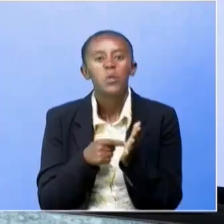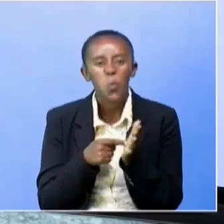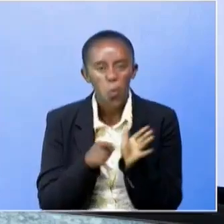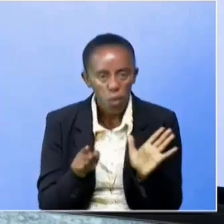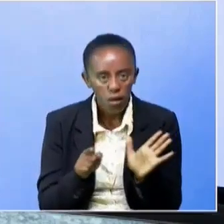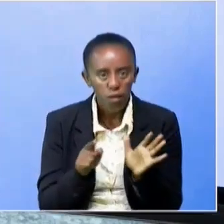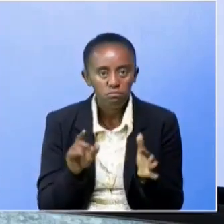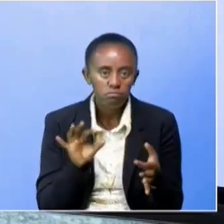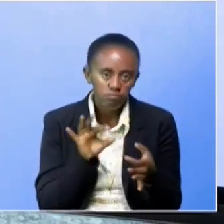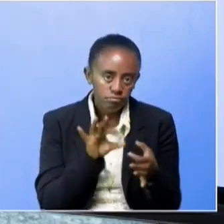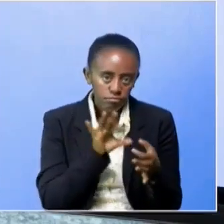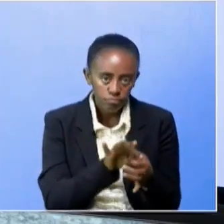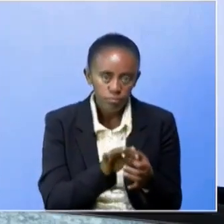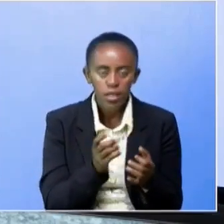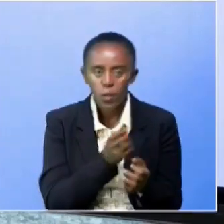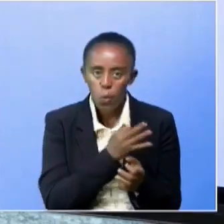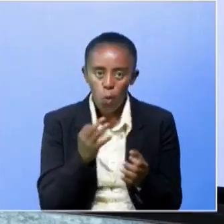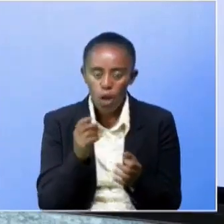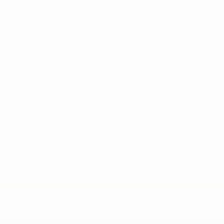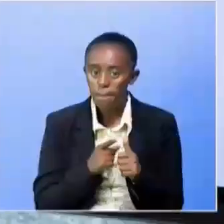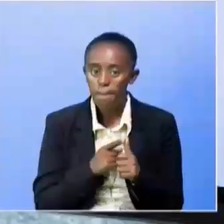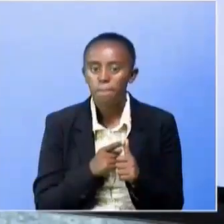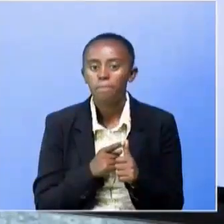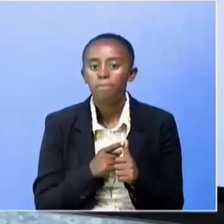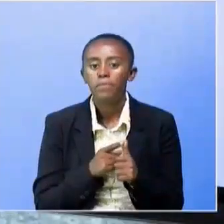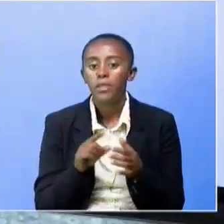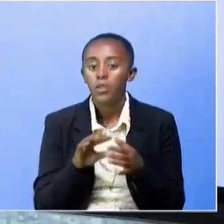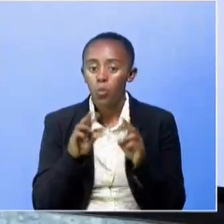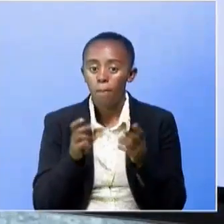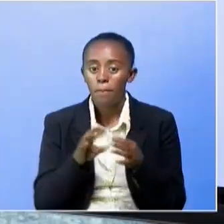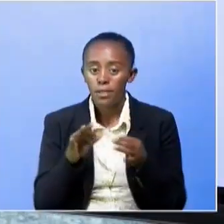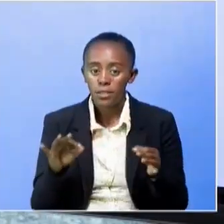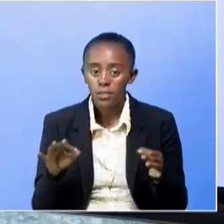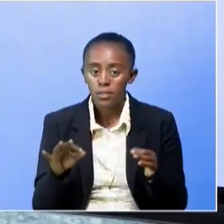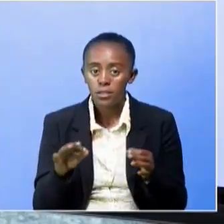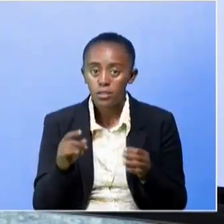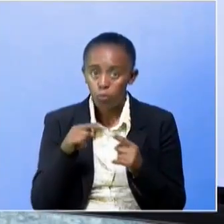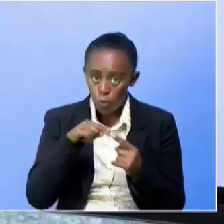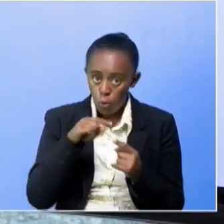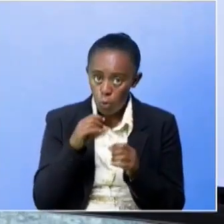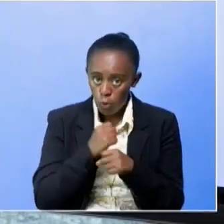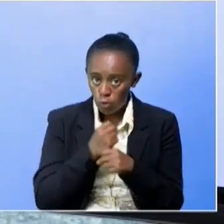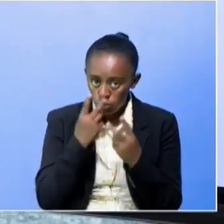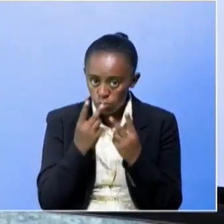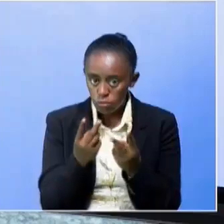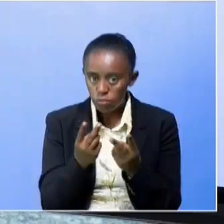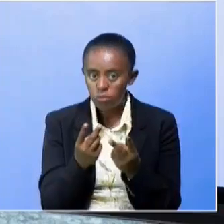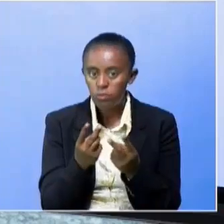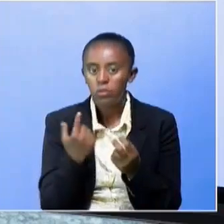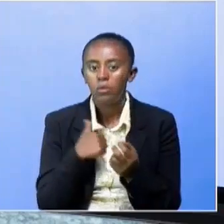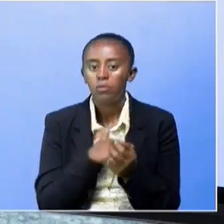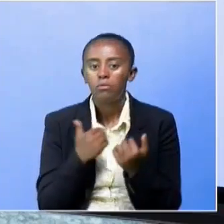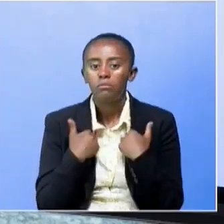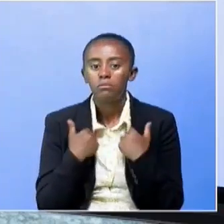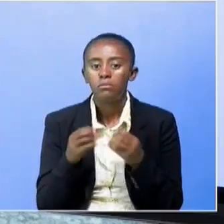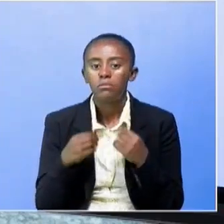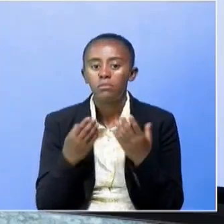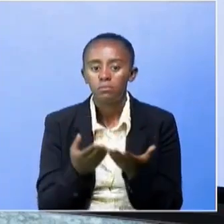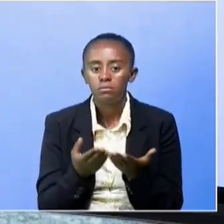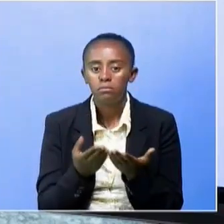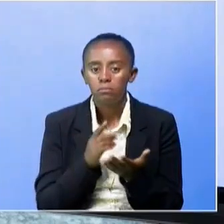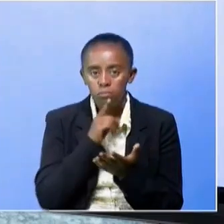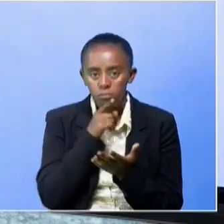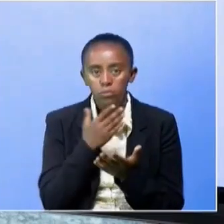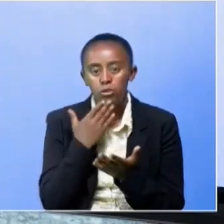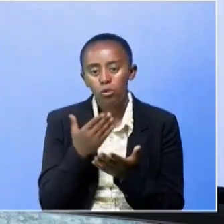and also well-developed paragraph. Topic sentence to the concluding sentence, we have given a really